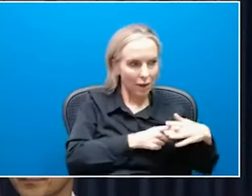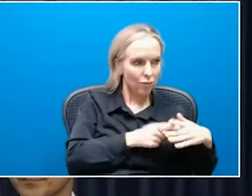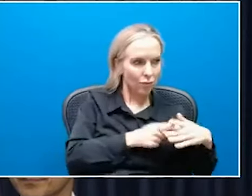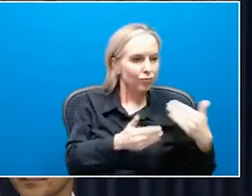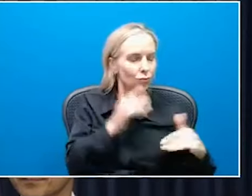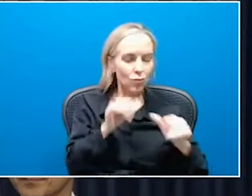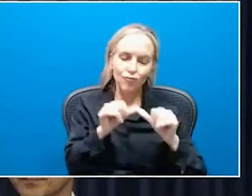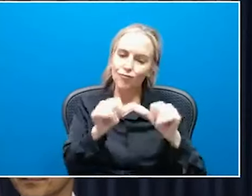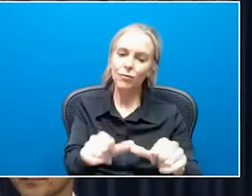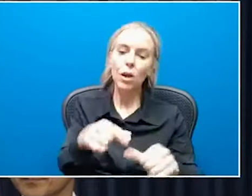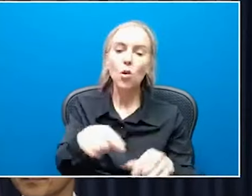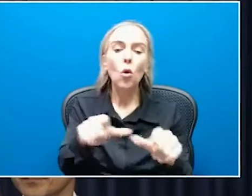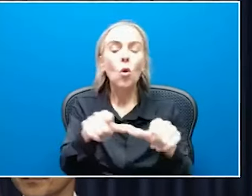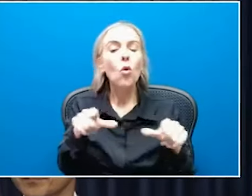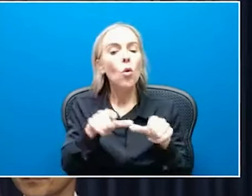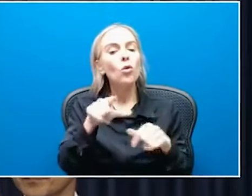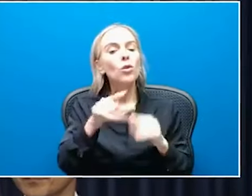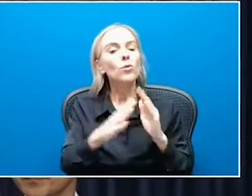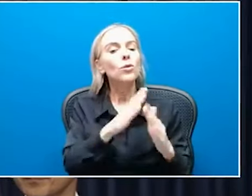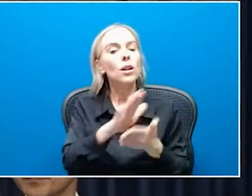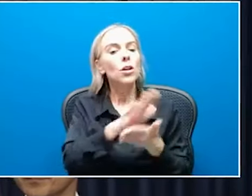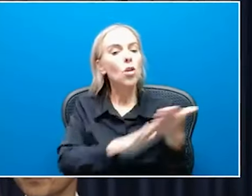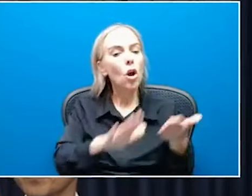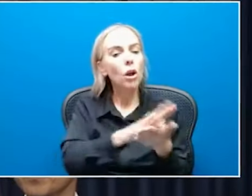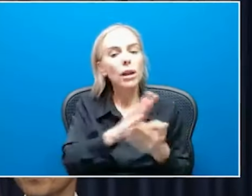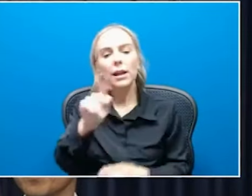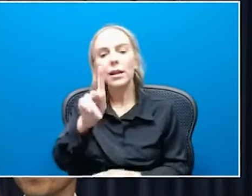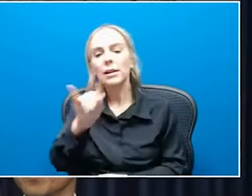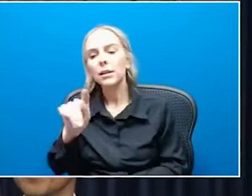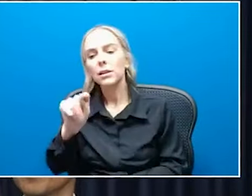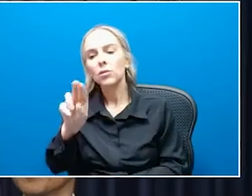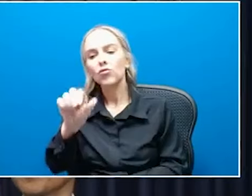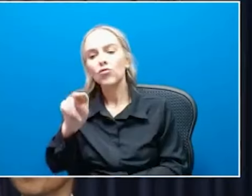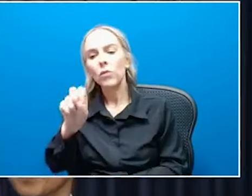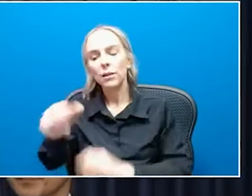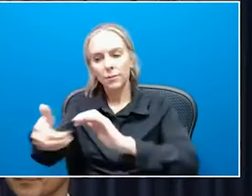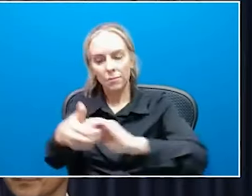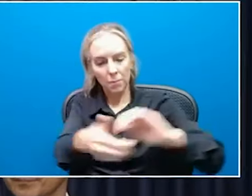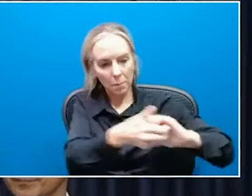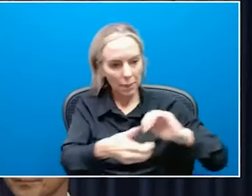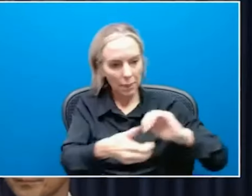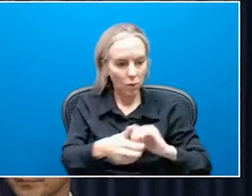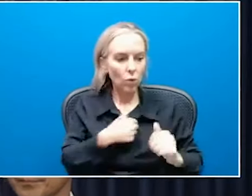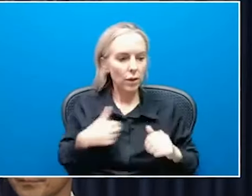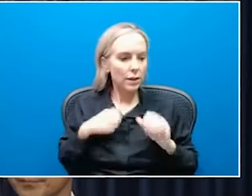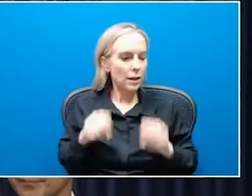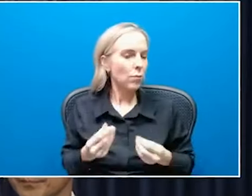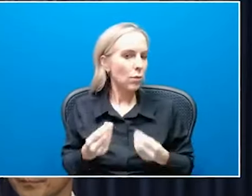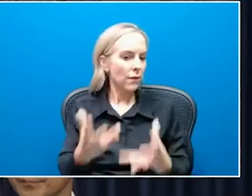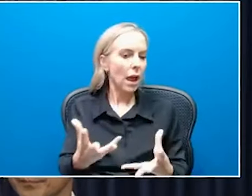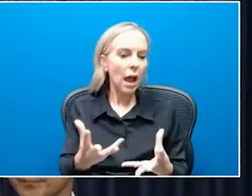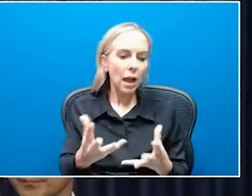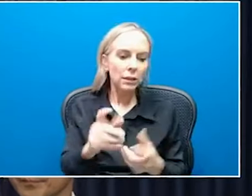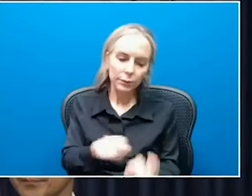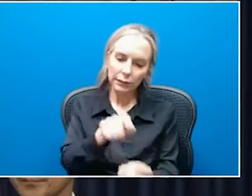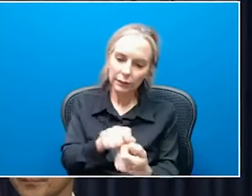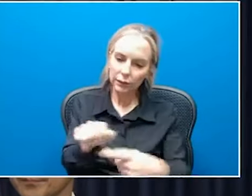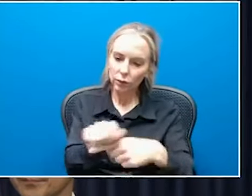and Kentucky Trans, this opportunity has allowed us to build custom training programs for our employees to participate